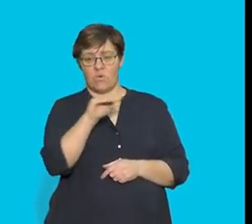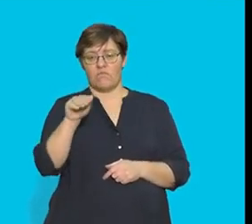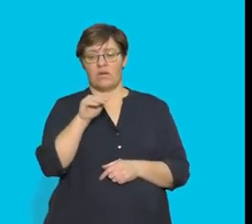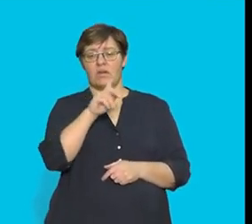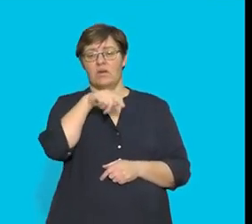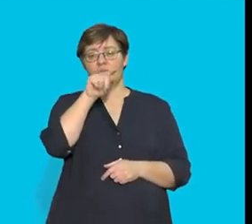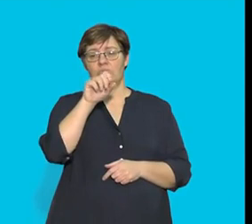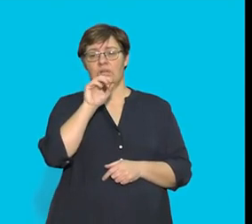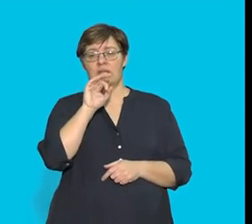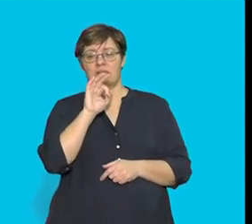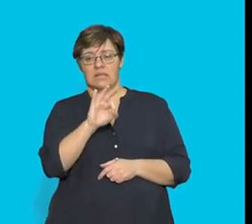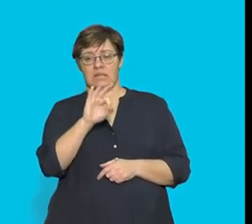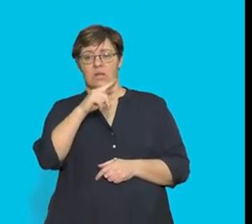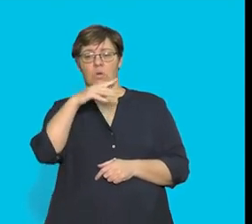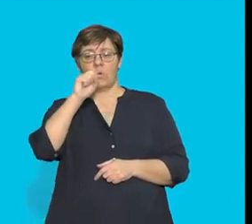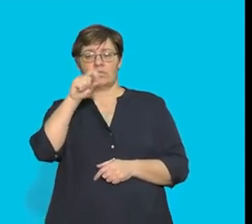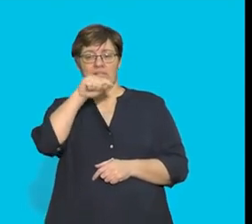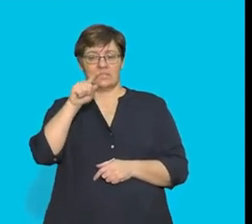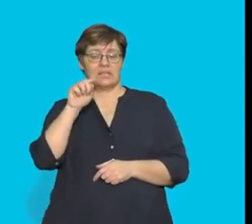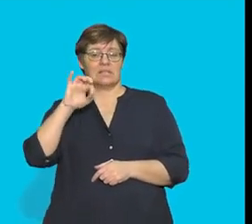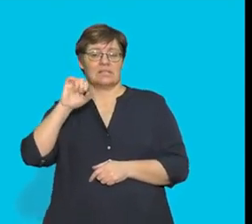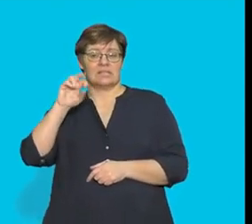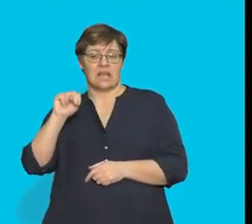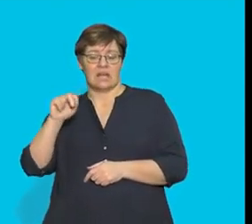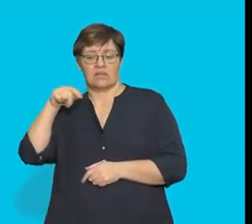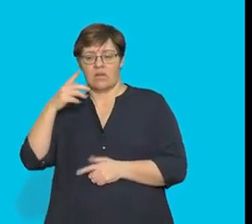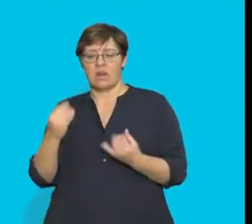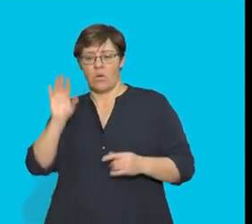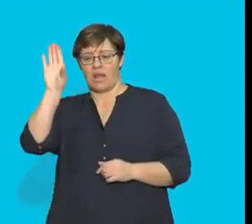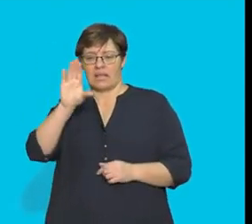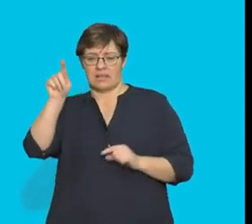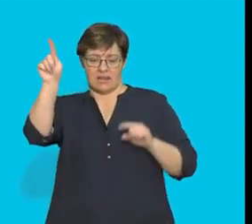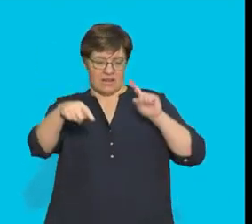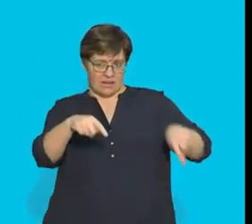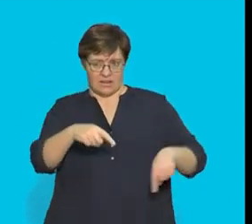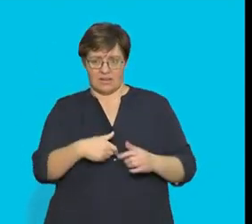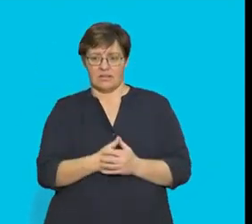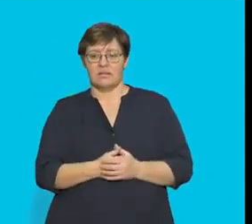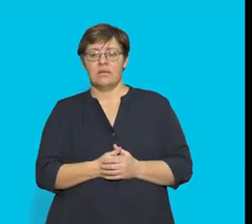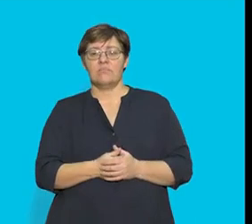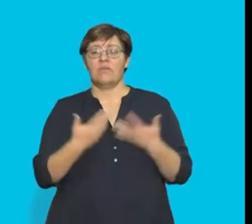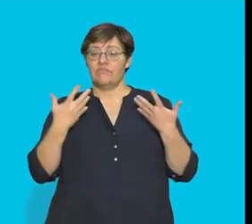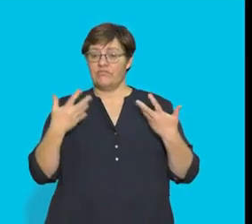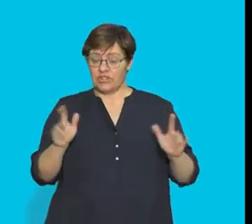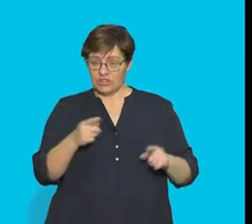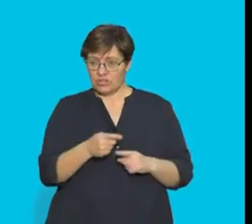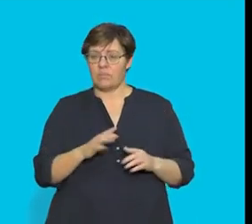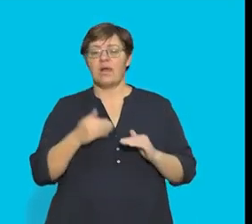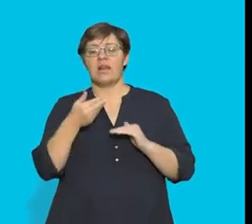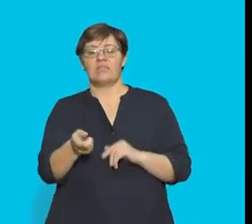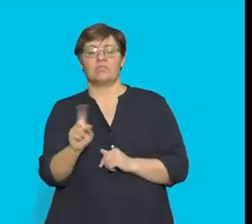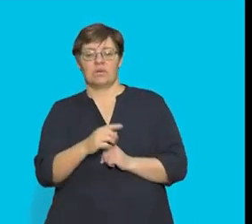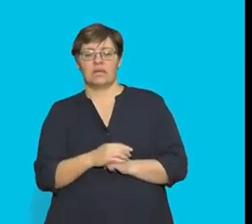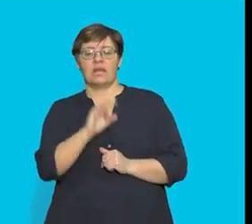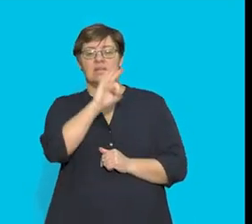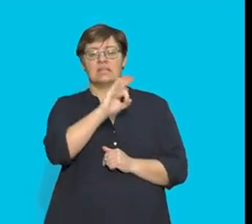3k over, this is the question, remember? So we're almost there. The only thing we've got to do is now cancel off that. And when we cancel that off, we're left